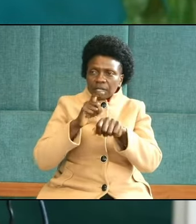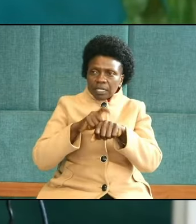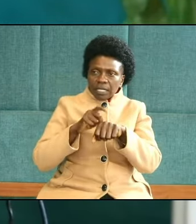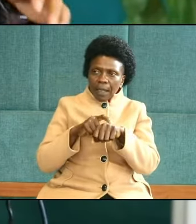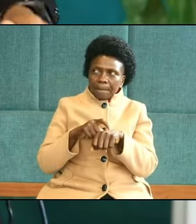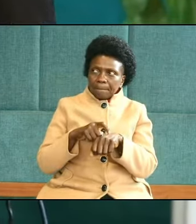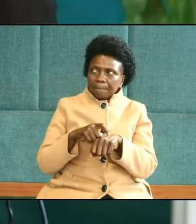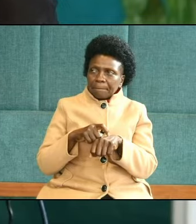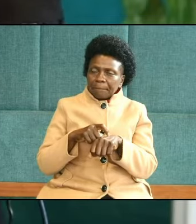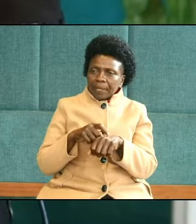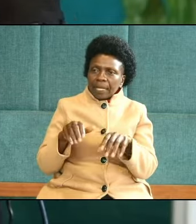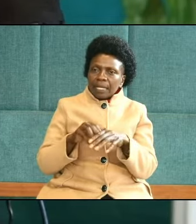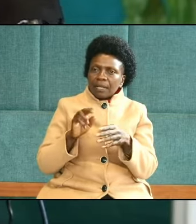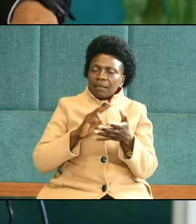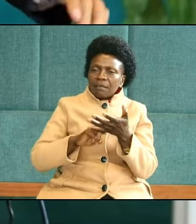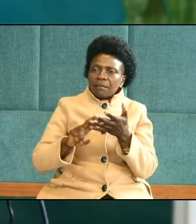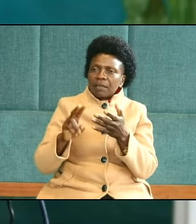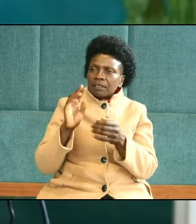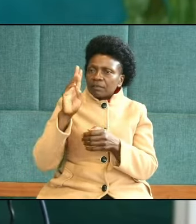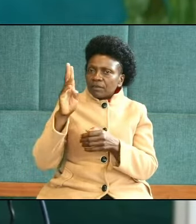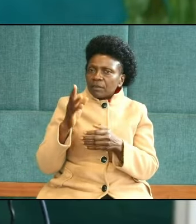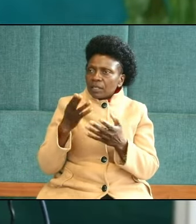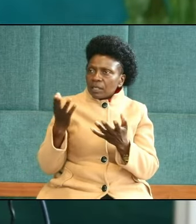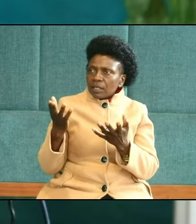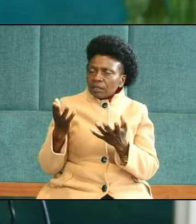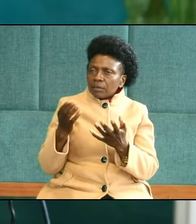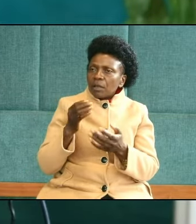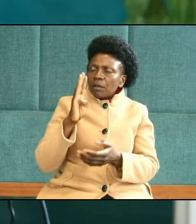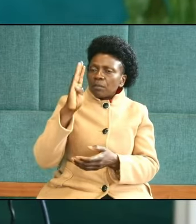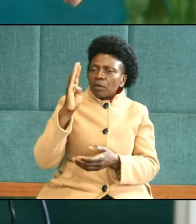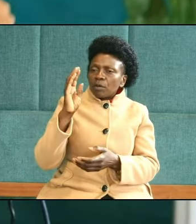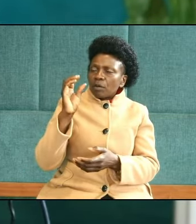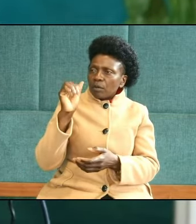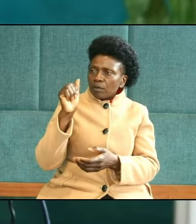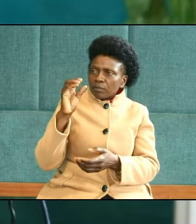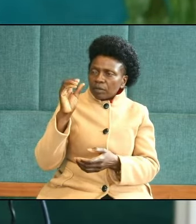fast forward, Boaz marries Ruth. And so Boaz took